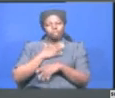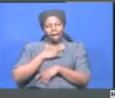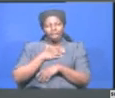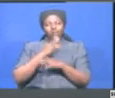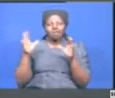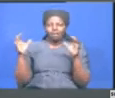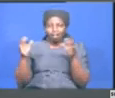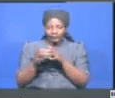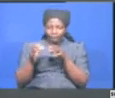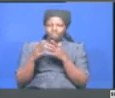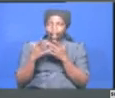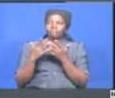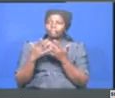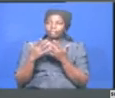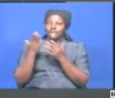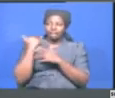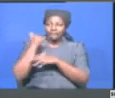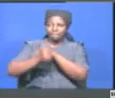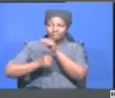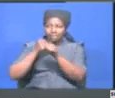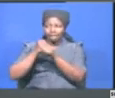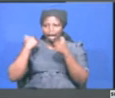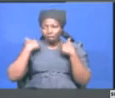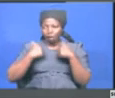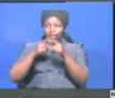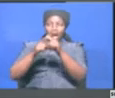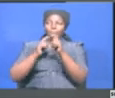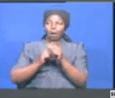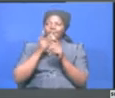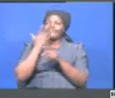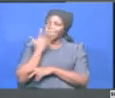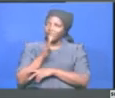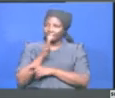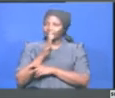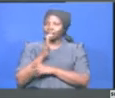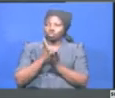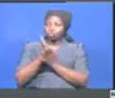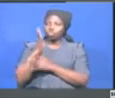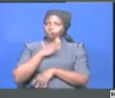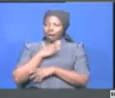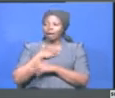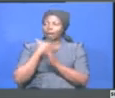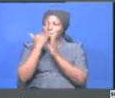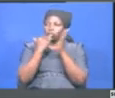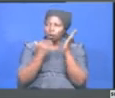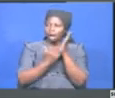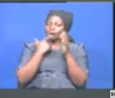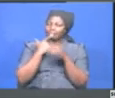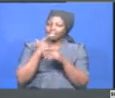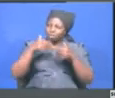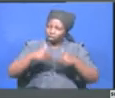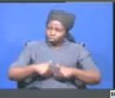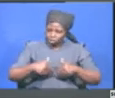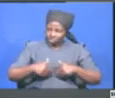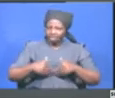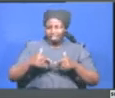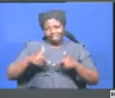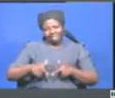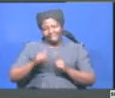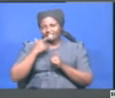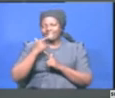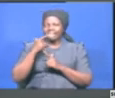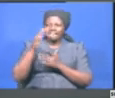year I was voted the best globally through my initiative. You understand? Number one. I tell them that let us tell the employers as youth,